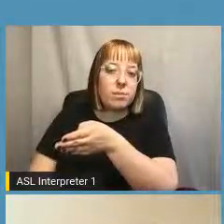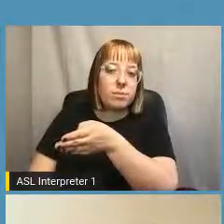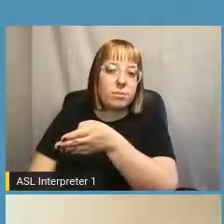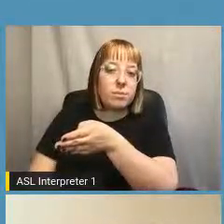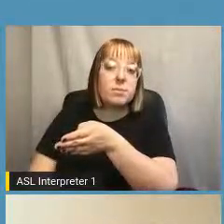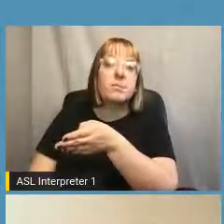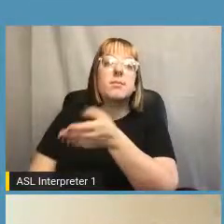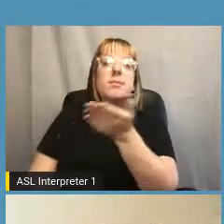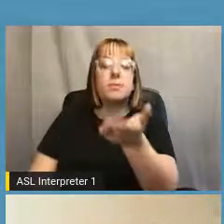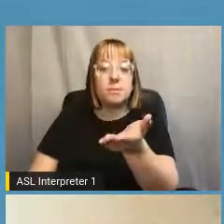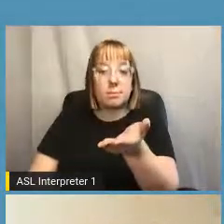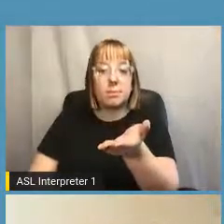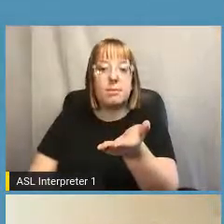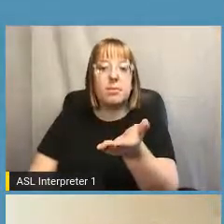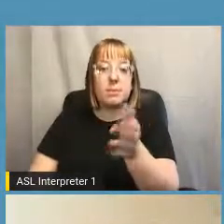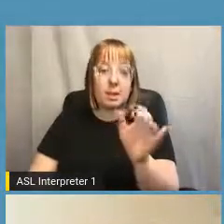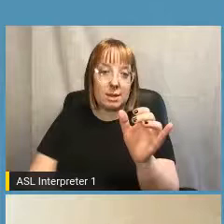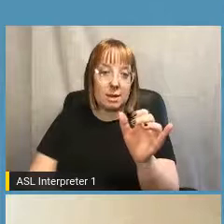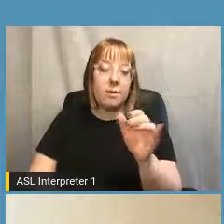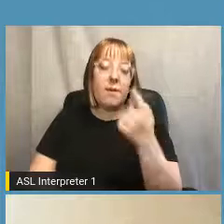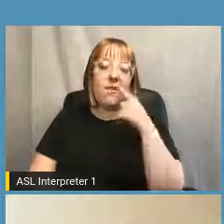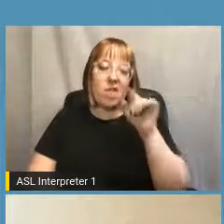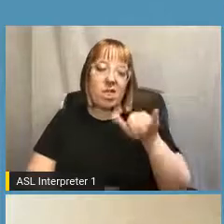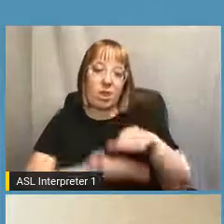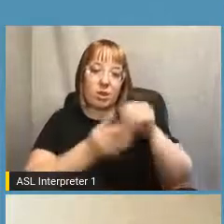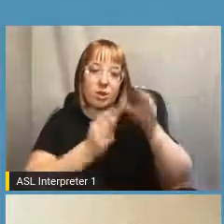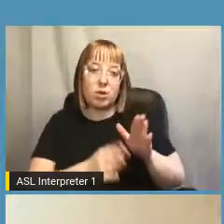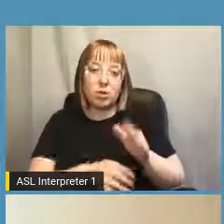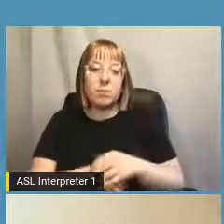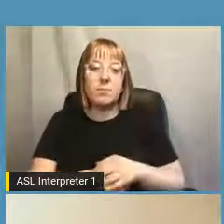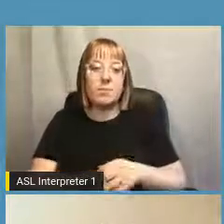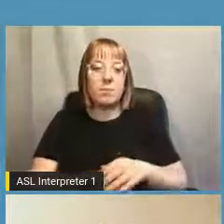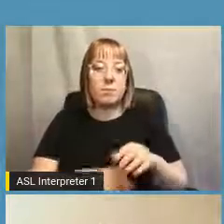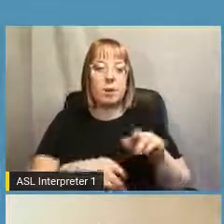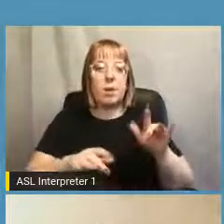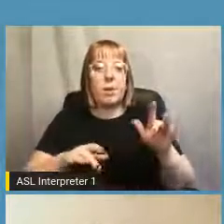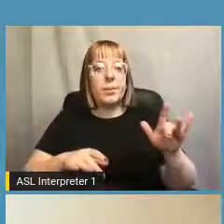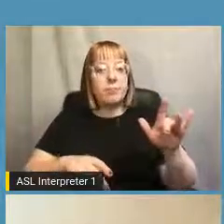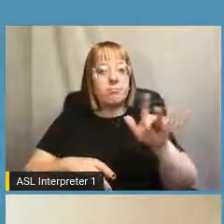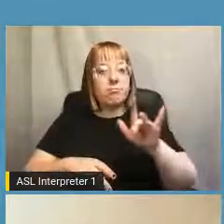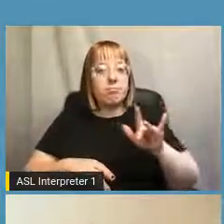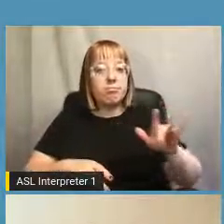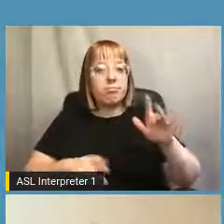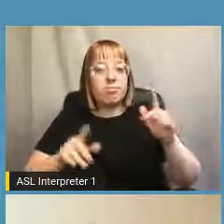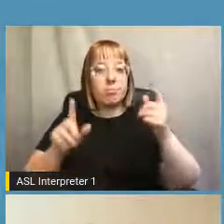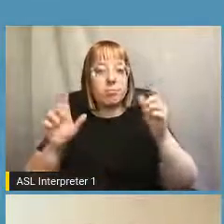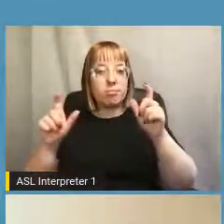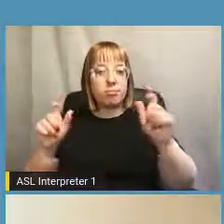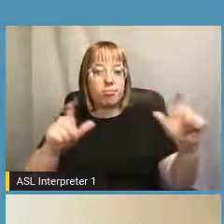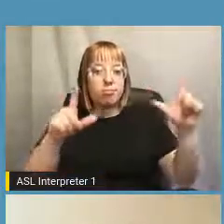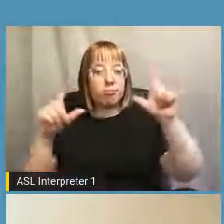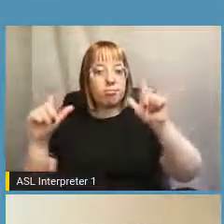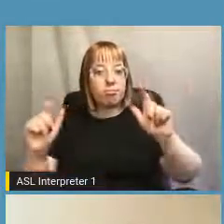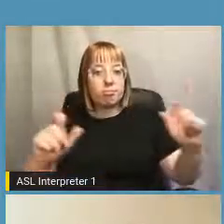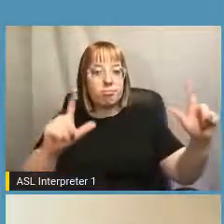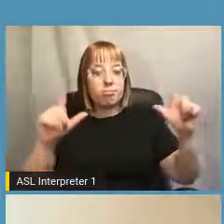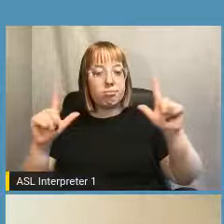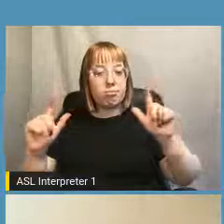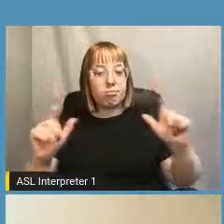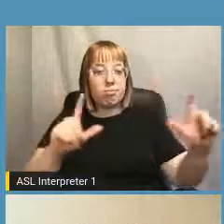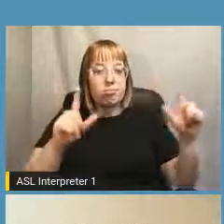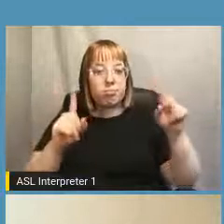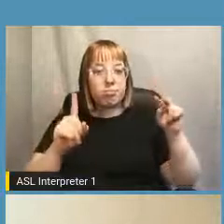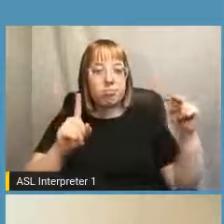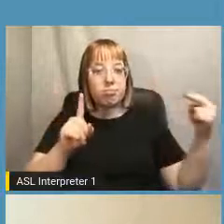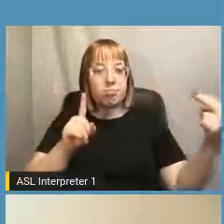And then for that student. So you can just kind of move around your mouse or you can use the arrow keys to see the different